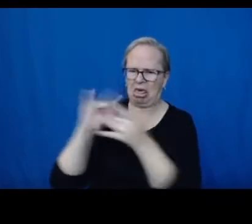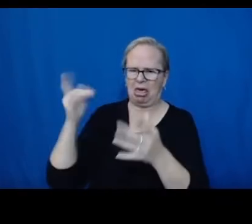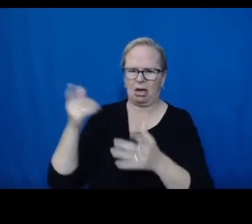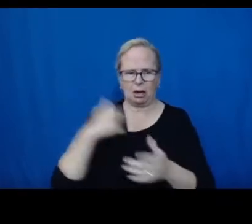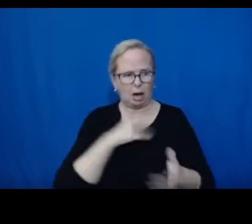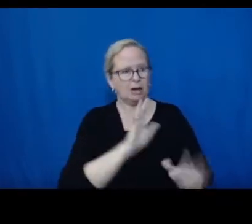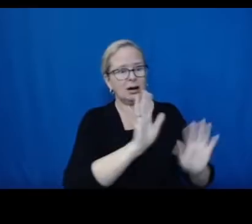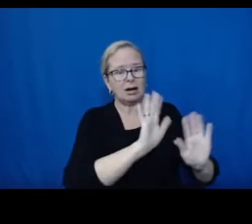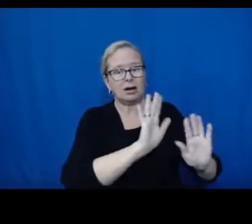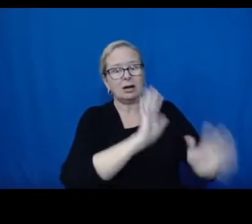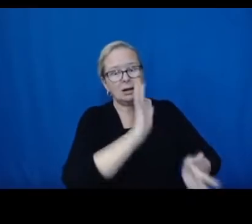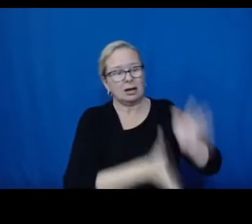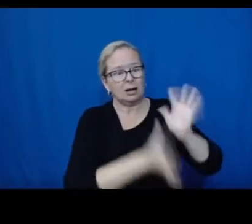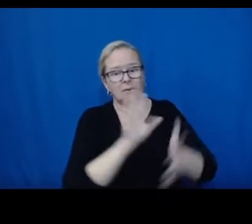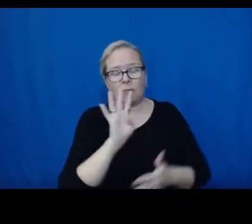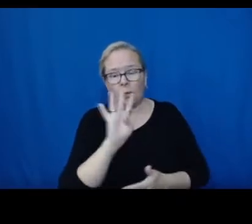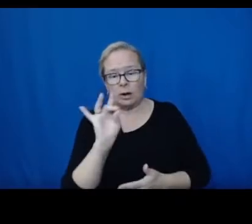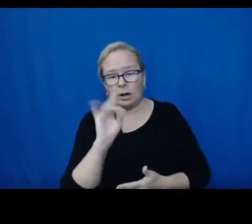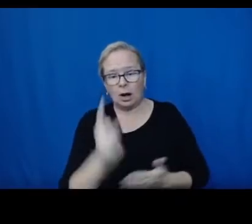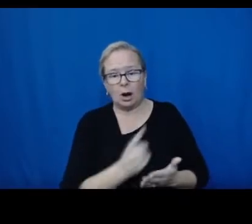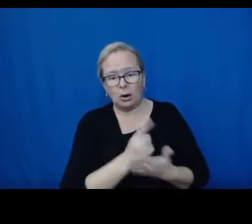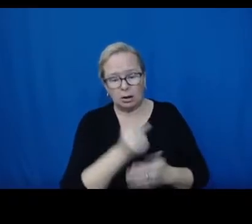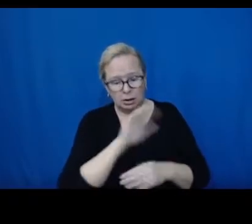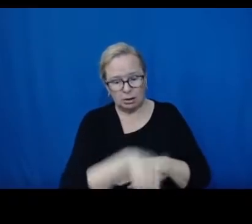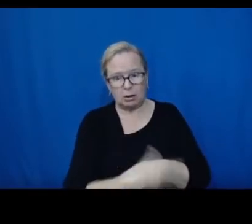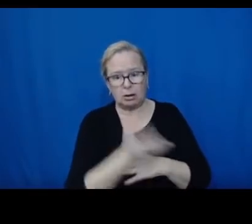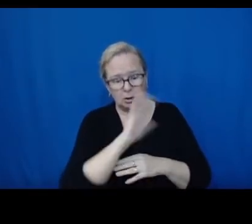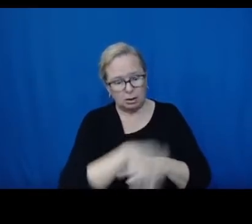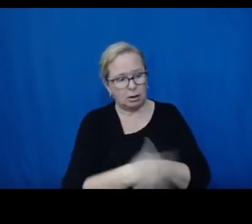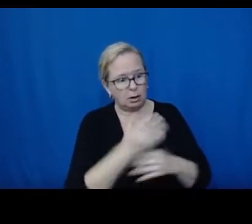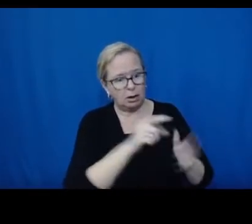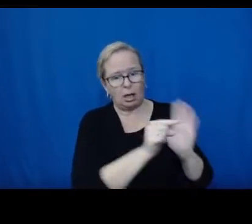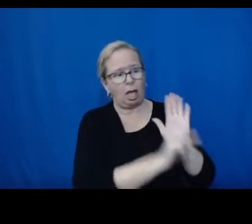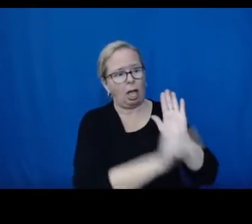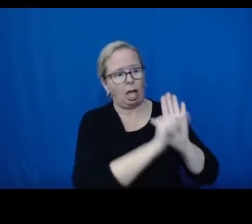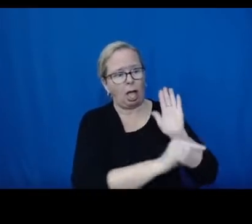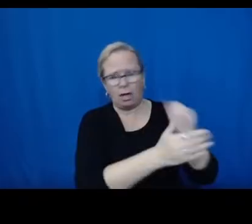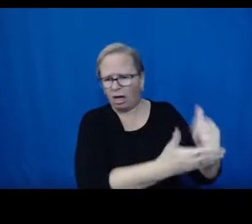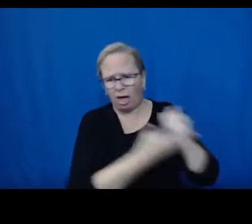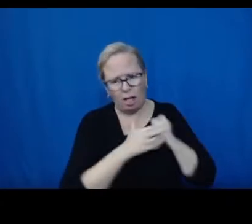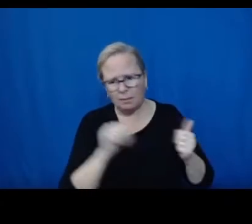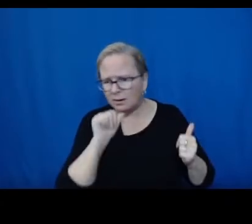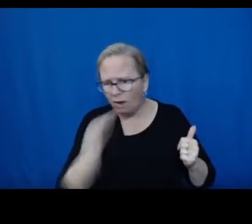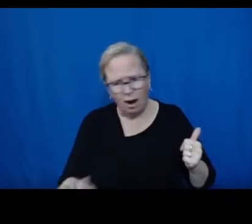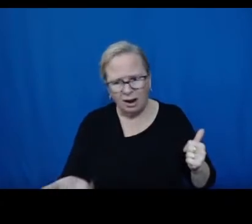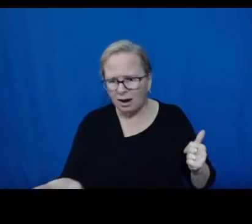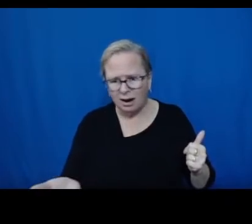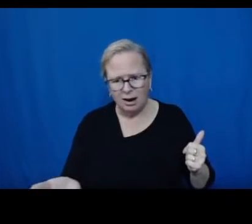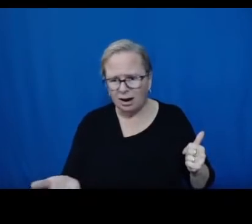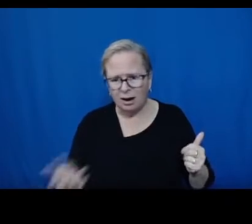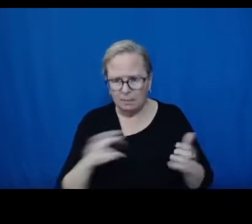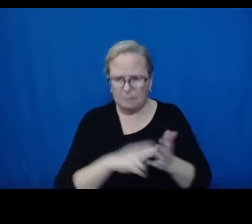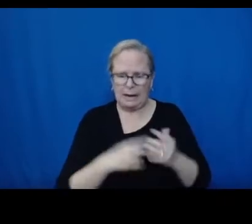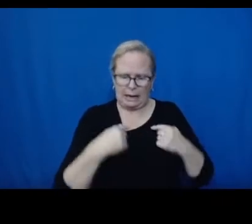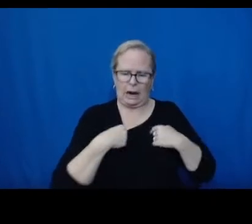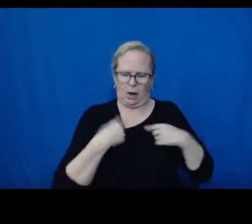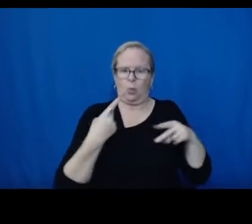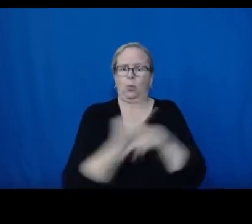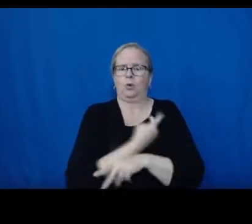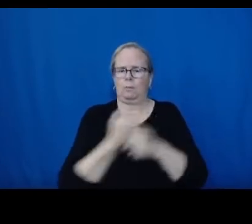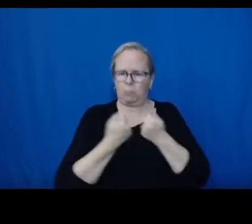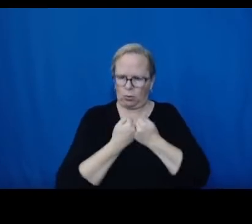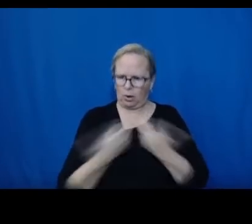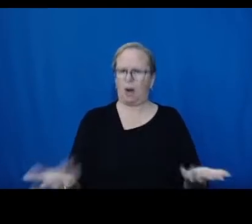on for 48 hours already. It really isn't helpful, and it's contributing to the burnout. In the past waves, I had seen some of